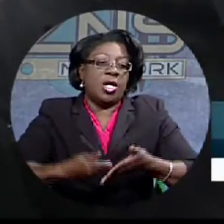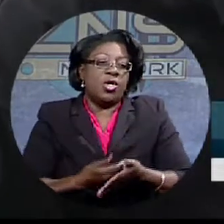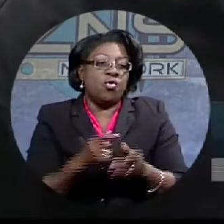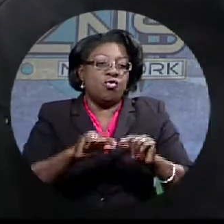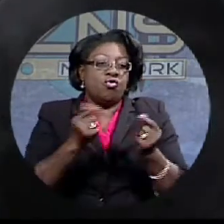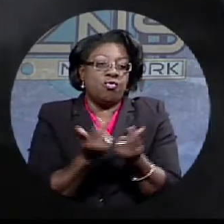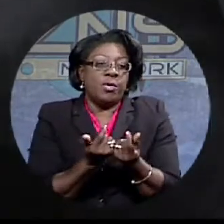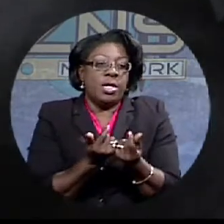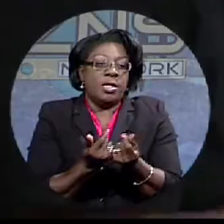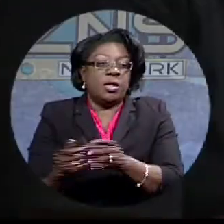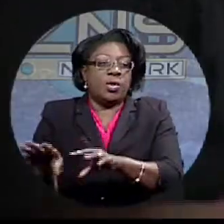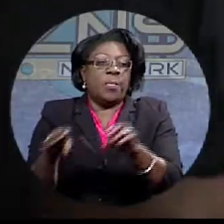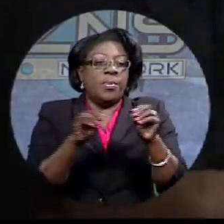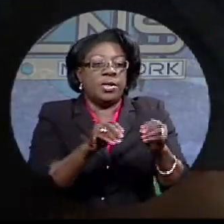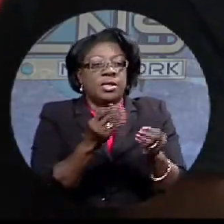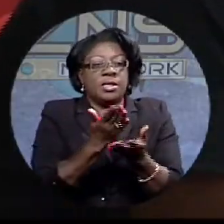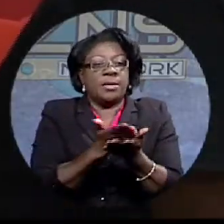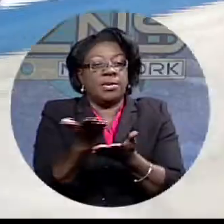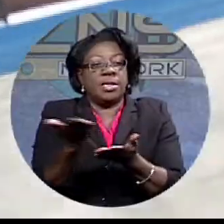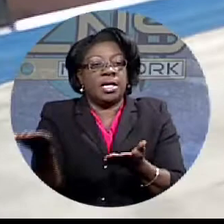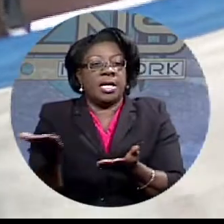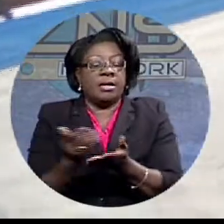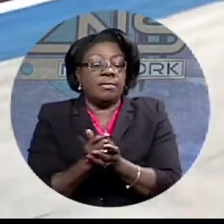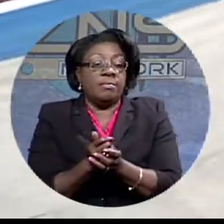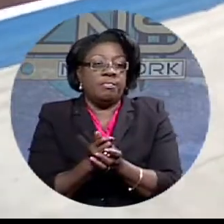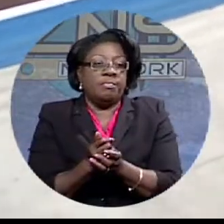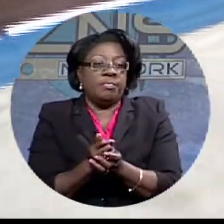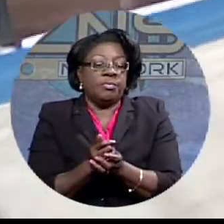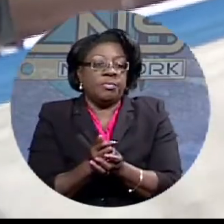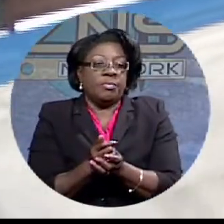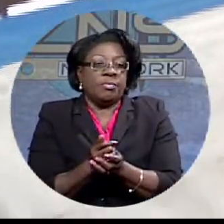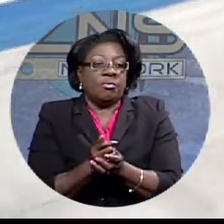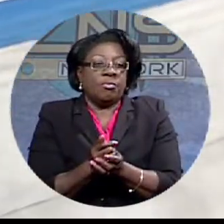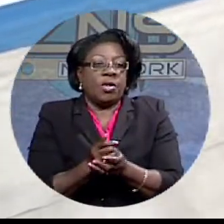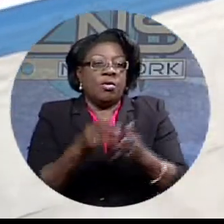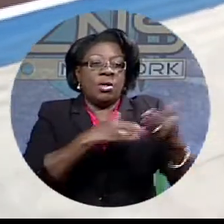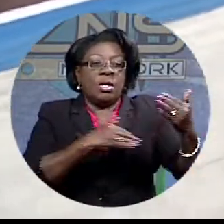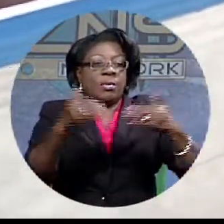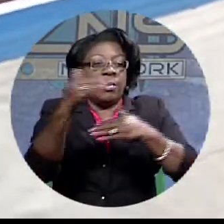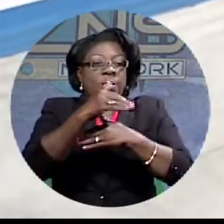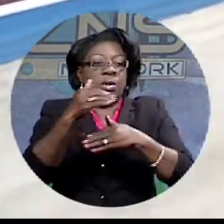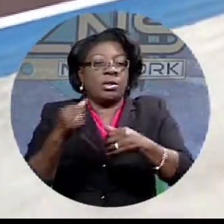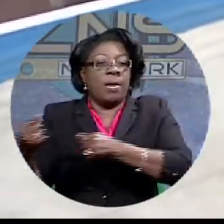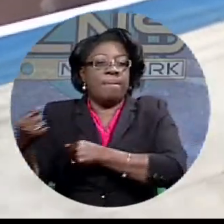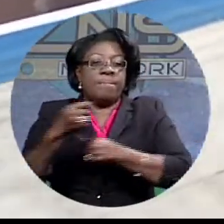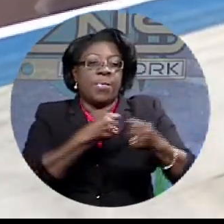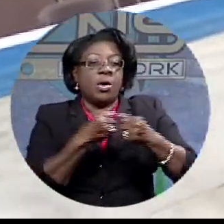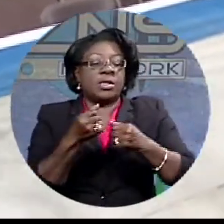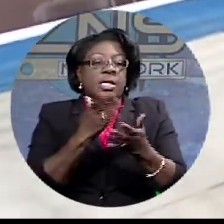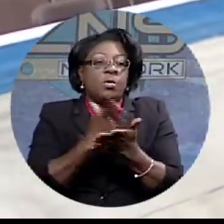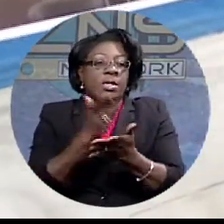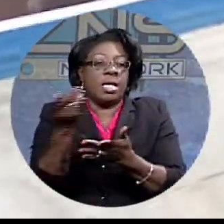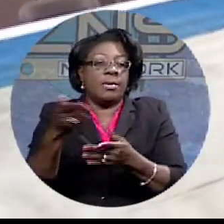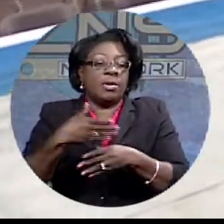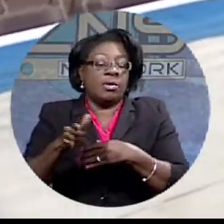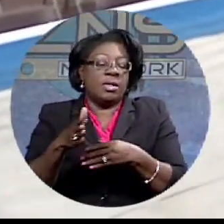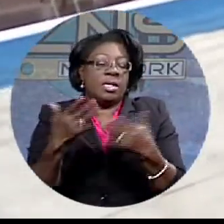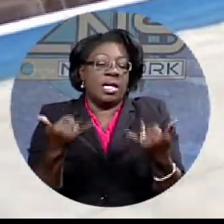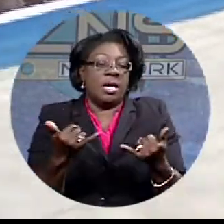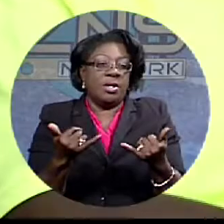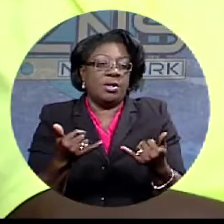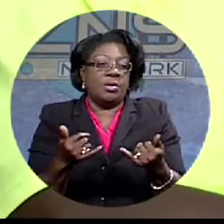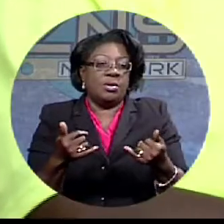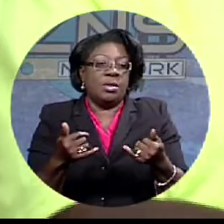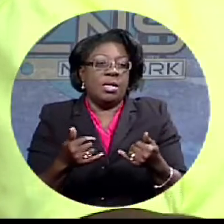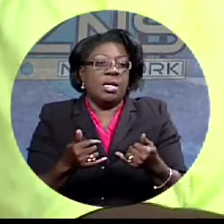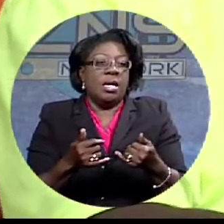know, put something together for the fighters, something to look forward to. Who got you into this promoting? I know you was boxing one time ago. You must have give up on that, and now you're